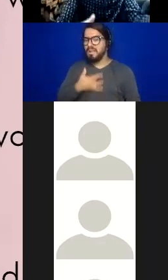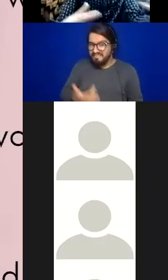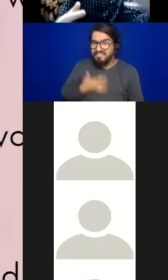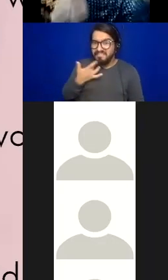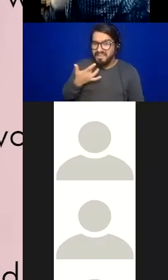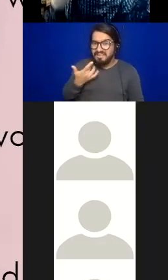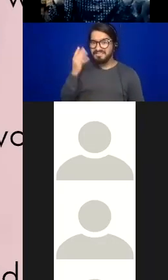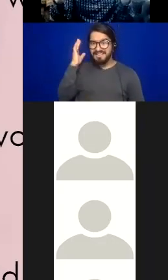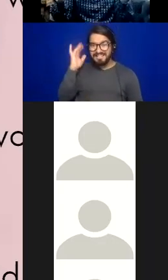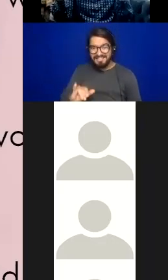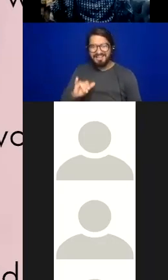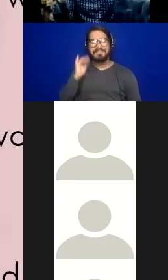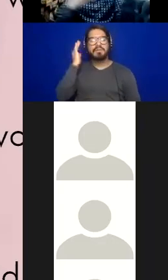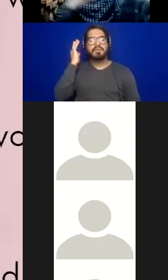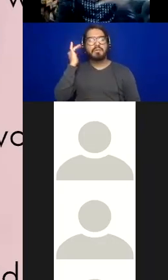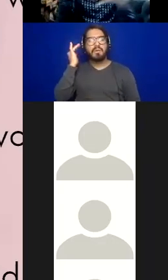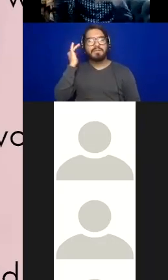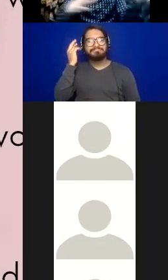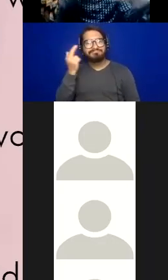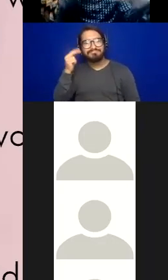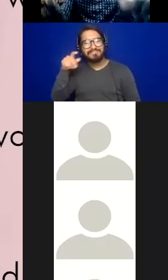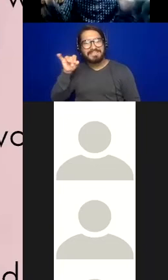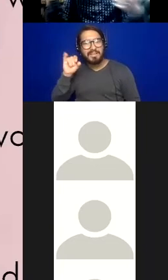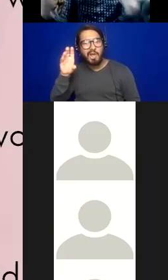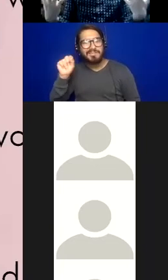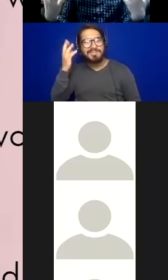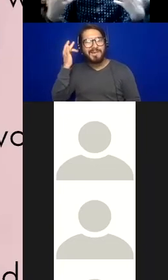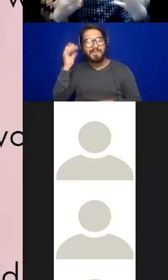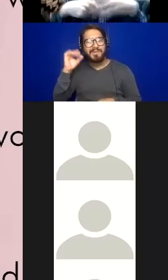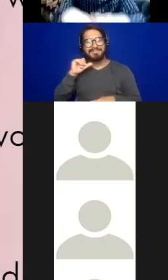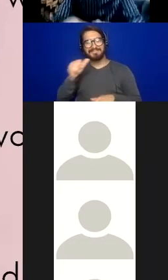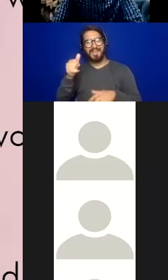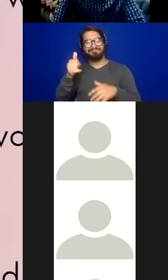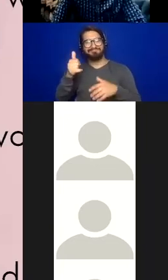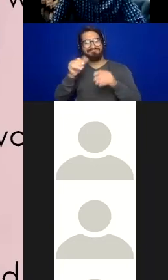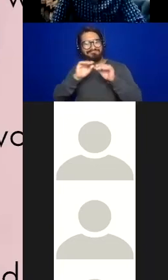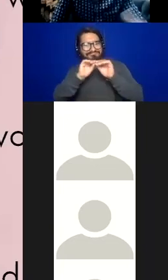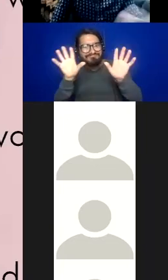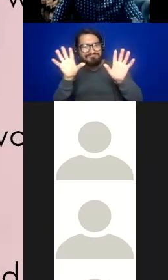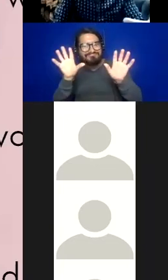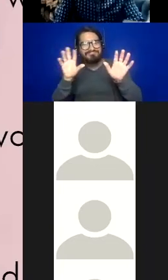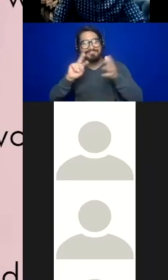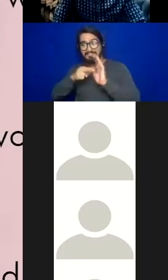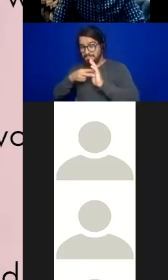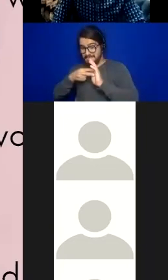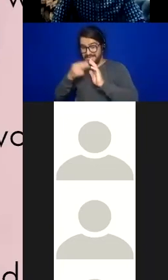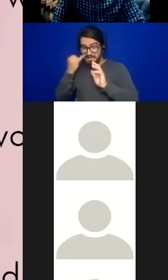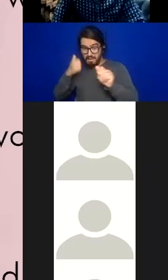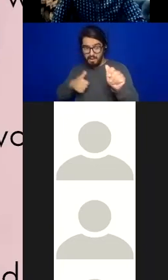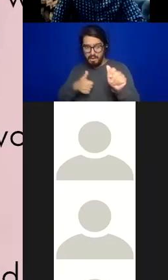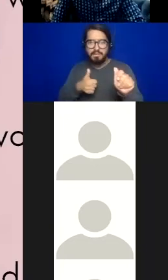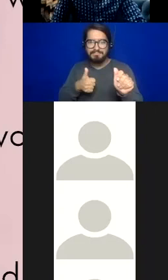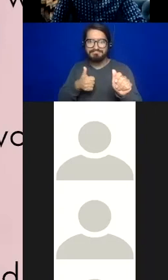their psychosis. And it's like that lack of transparency can really feed that cycle. What I really feel like